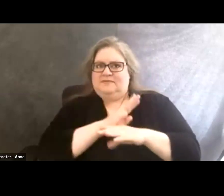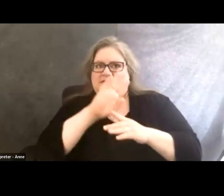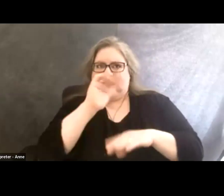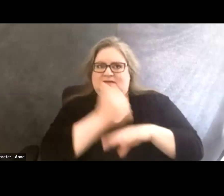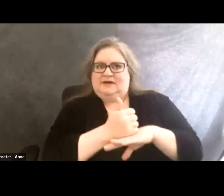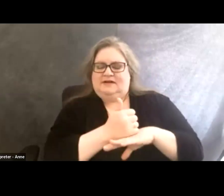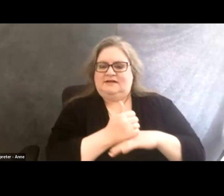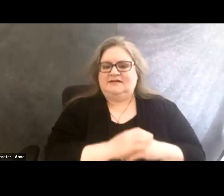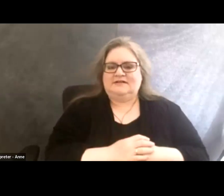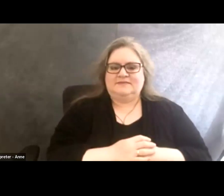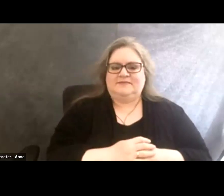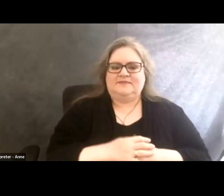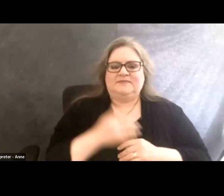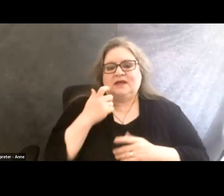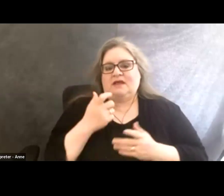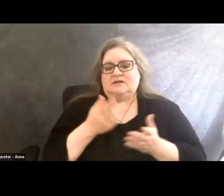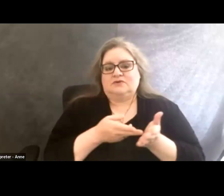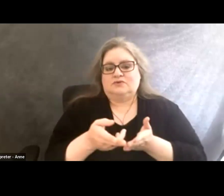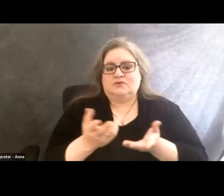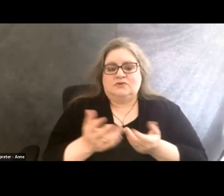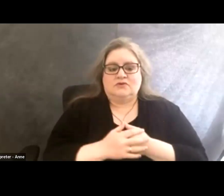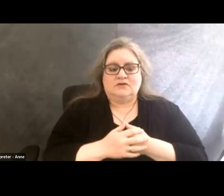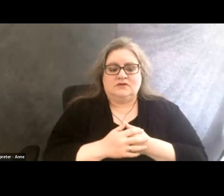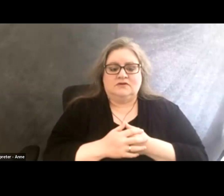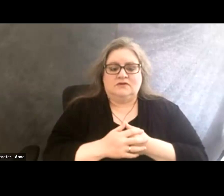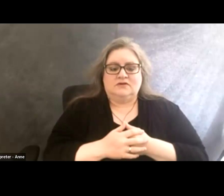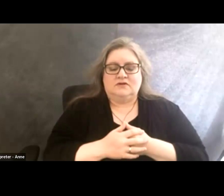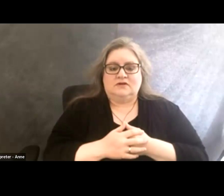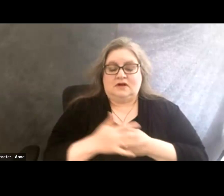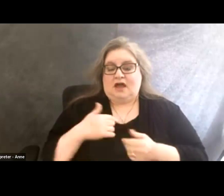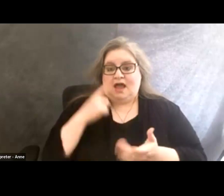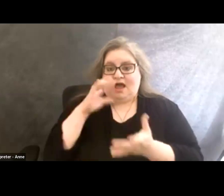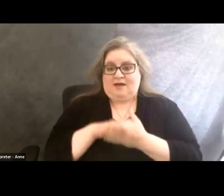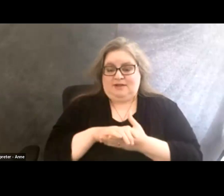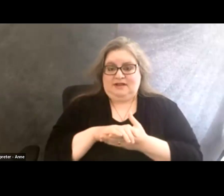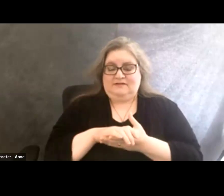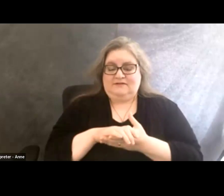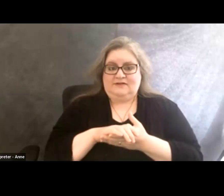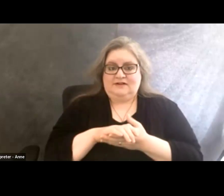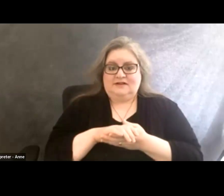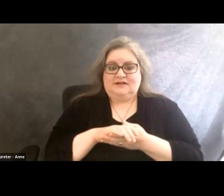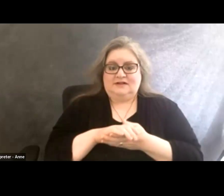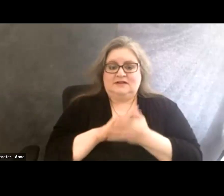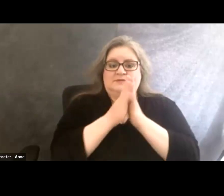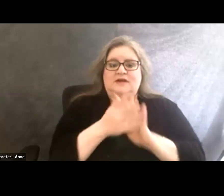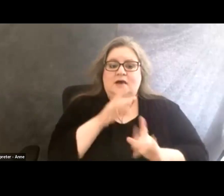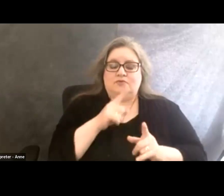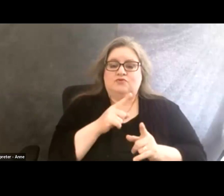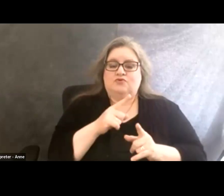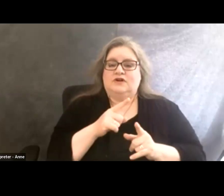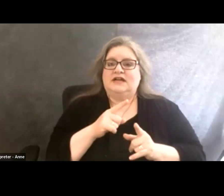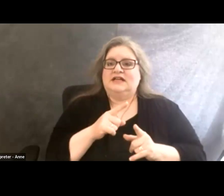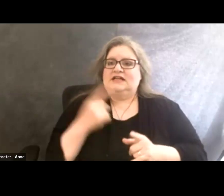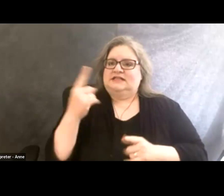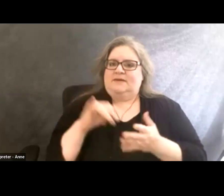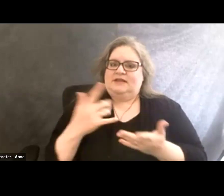Because the truth is that, you know, I believe in order to become really magnetic,